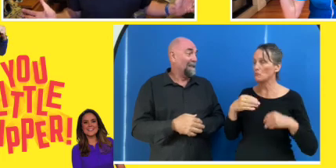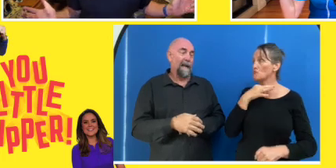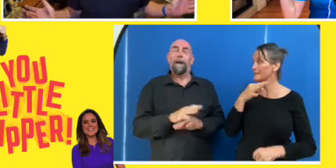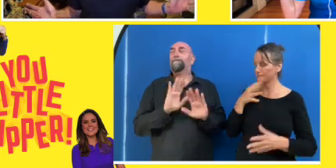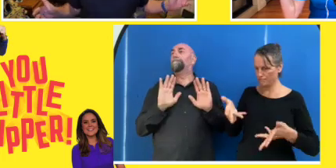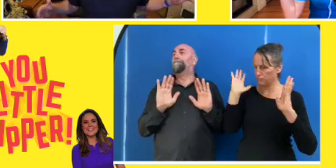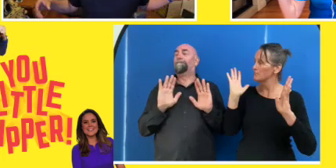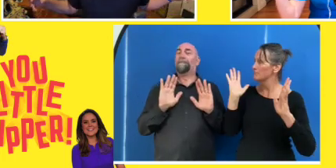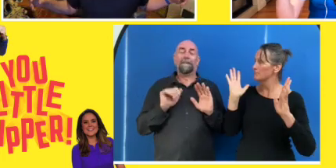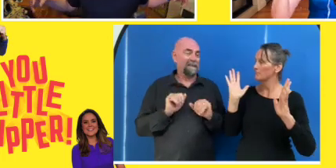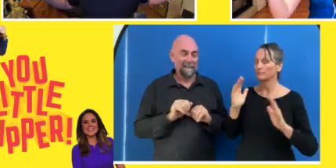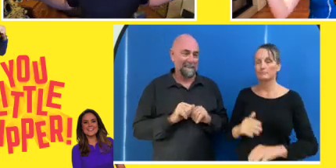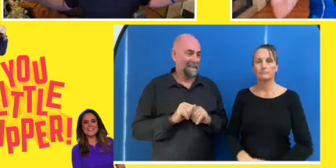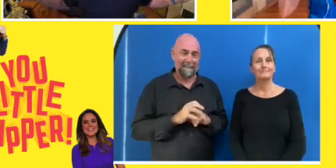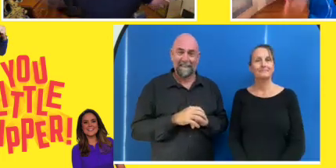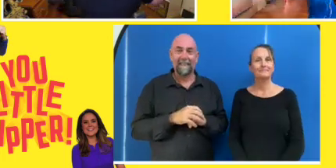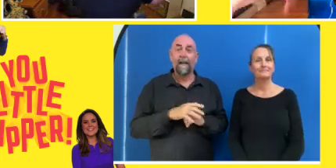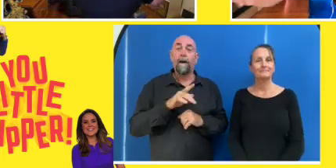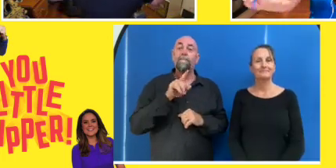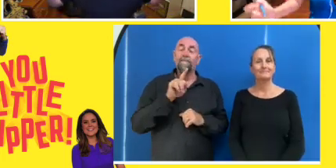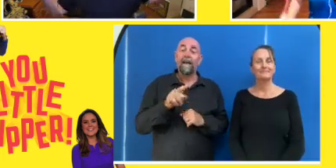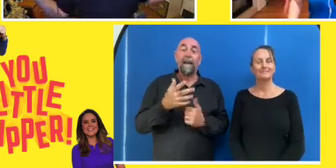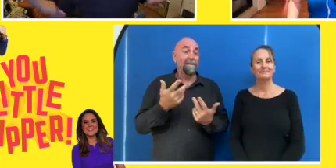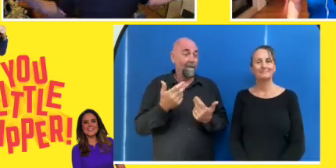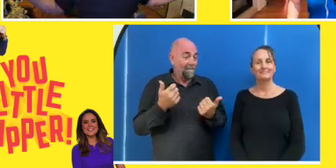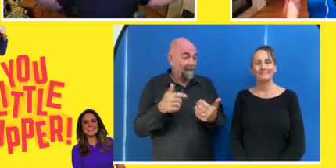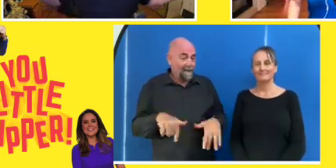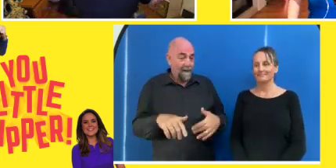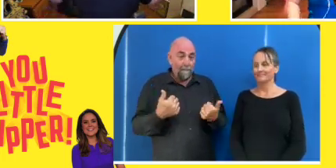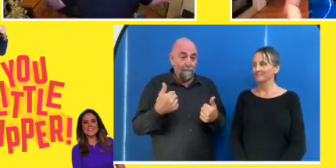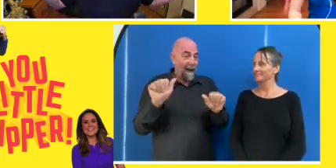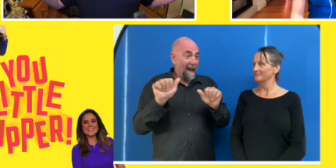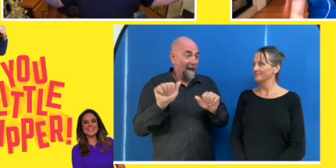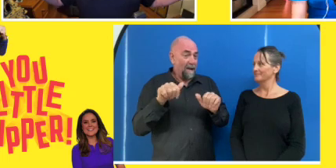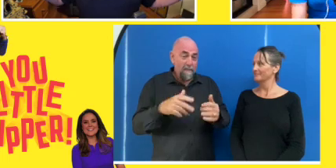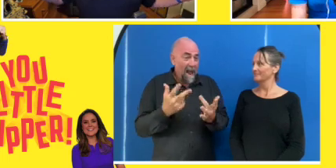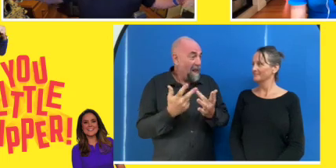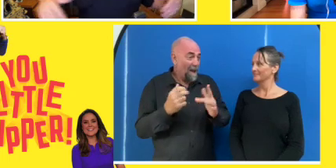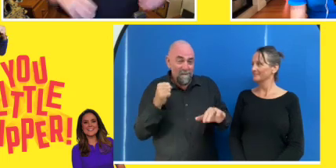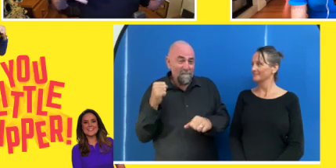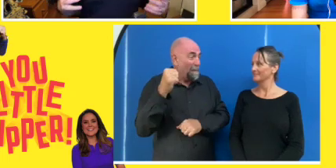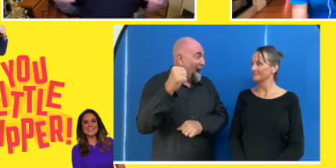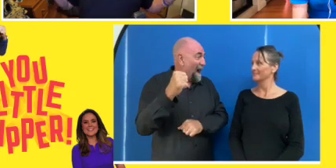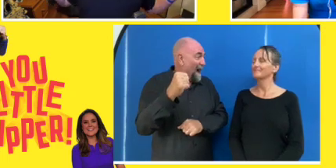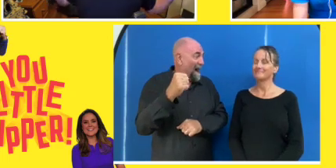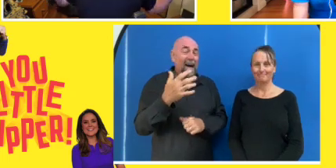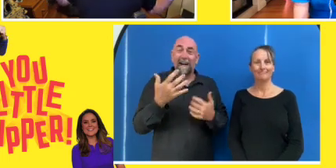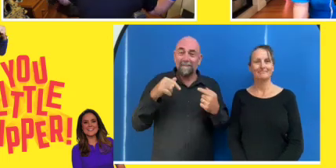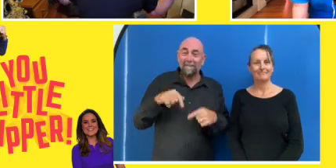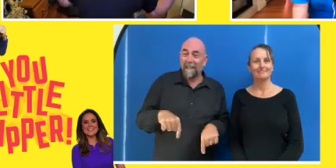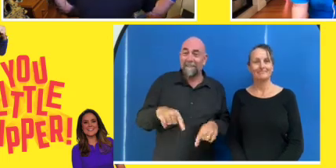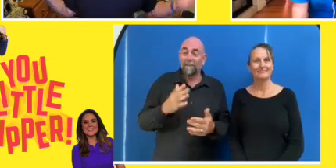Words to live by. All right, that's what we're doing. It's another show, Georgie. It's another You Little Ripper, and again, this